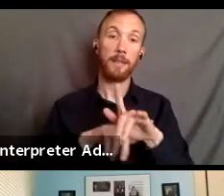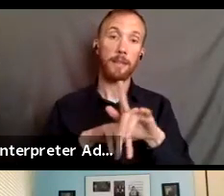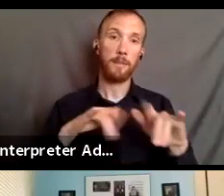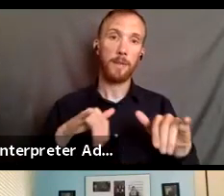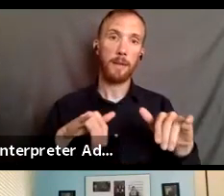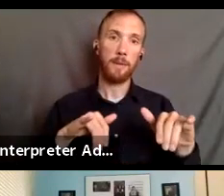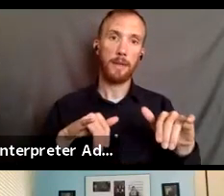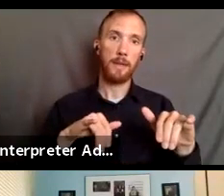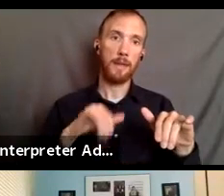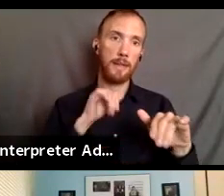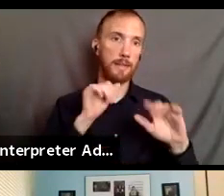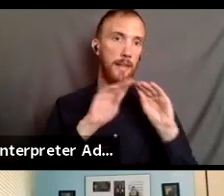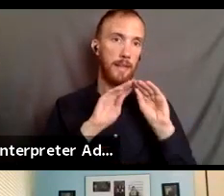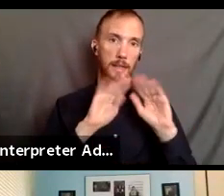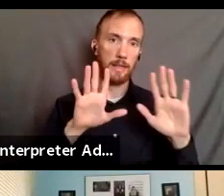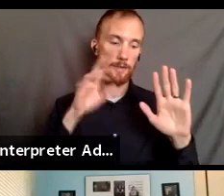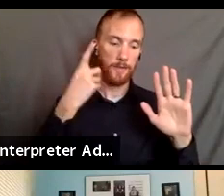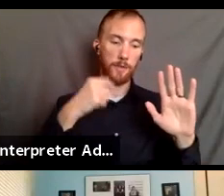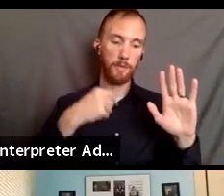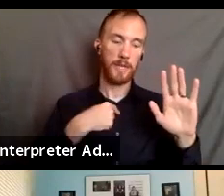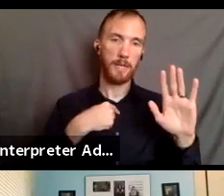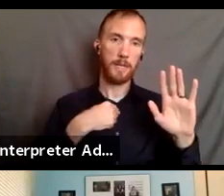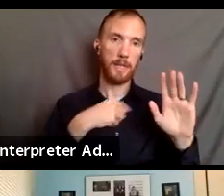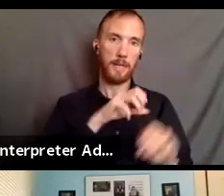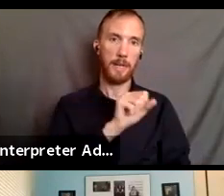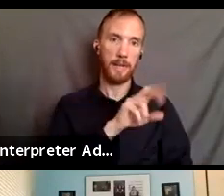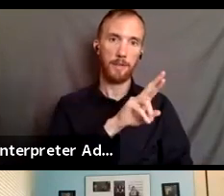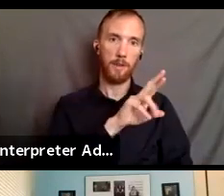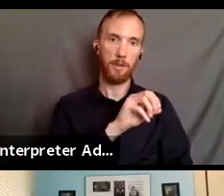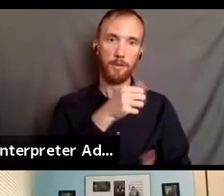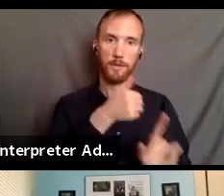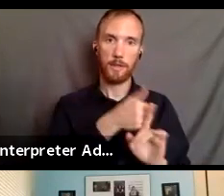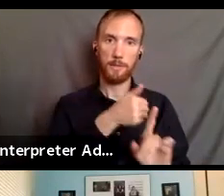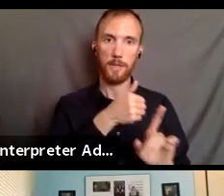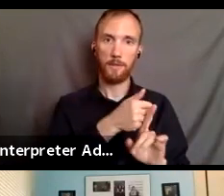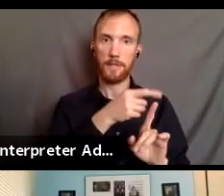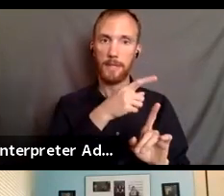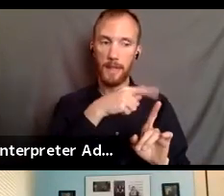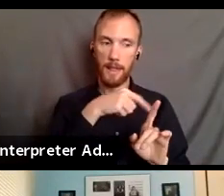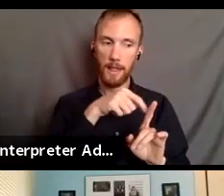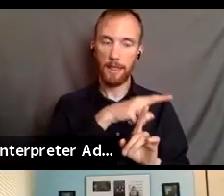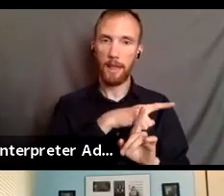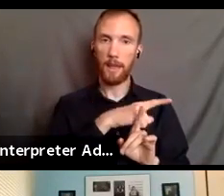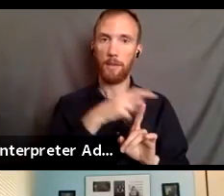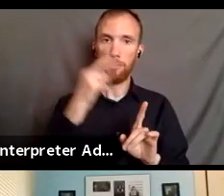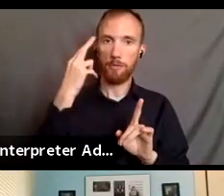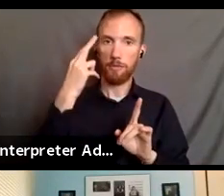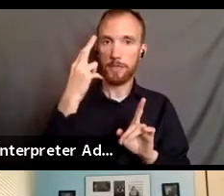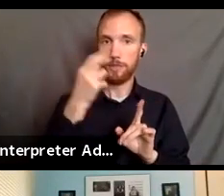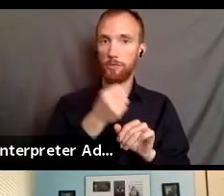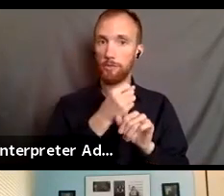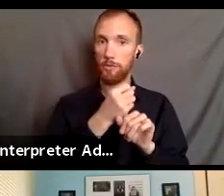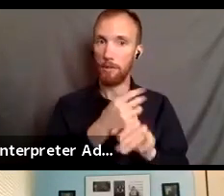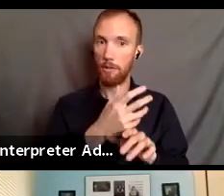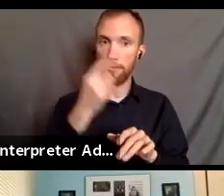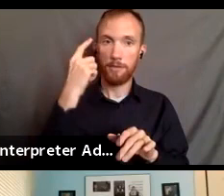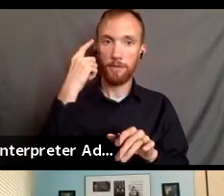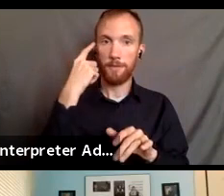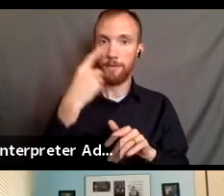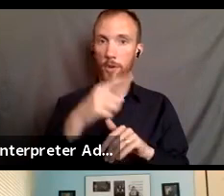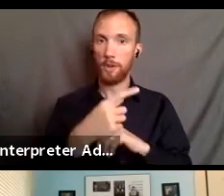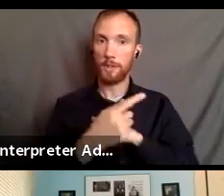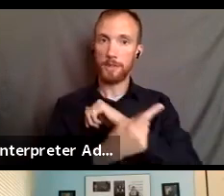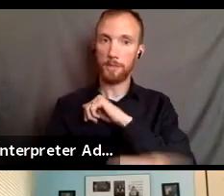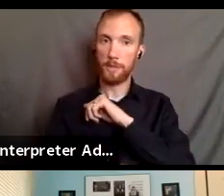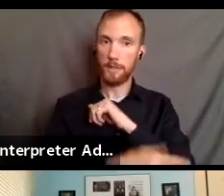fsros is the root cause of escalated discipline situations or students criminal justice involvement or if it